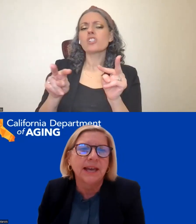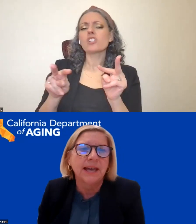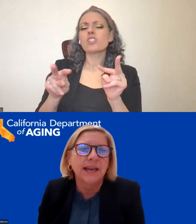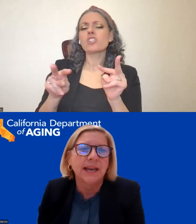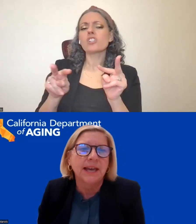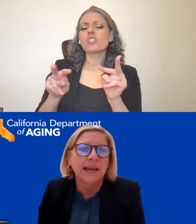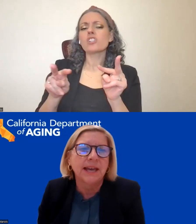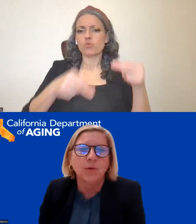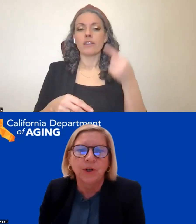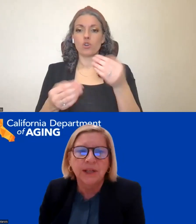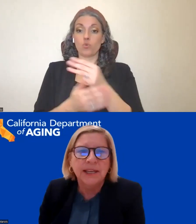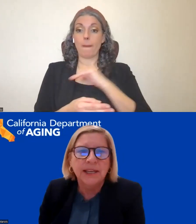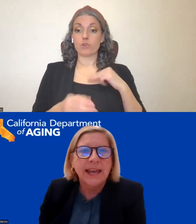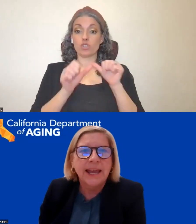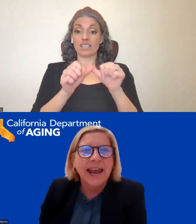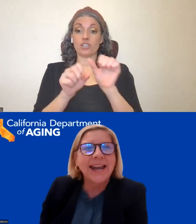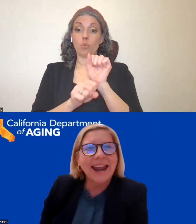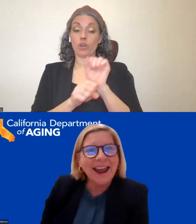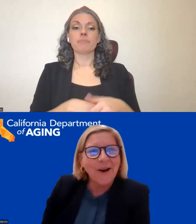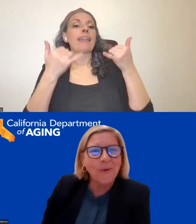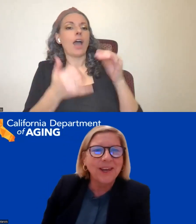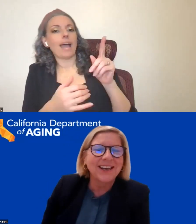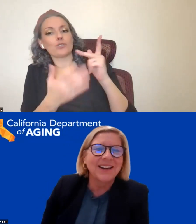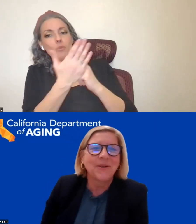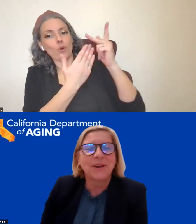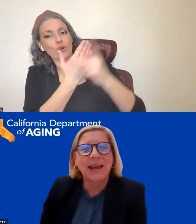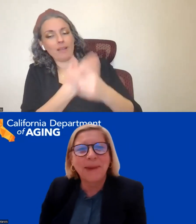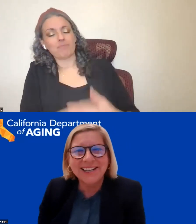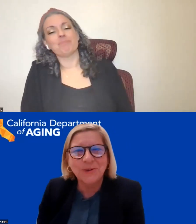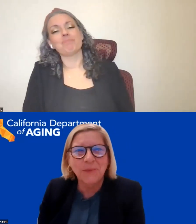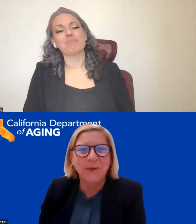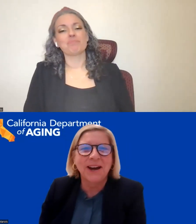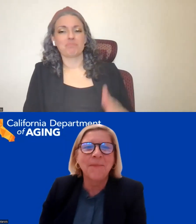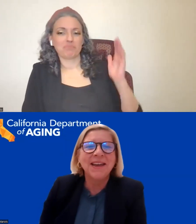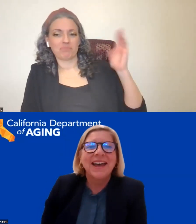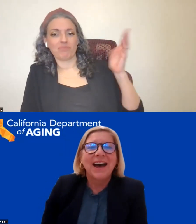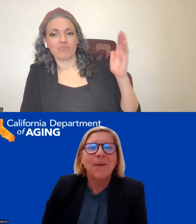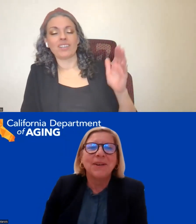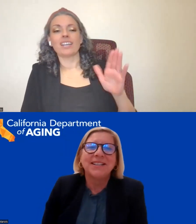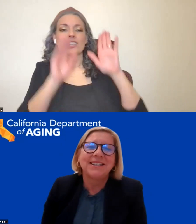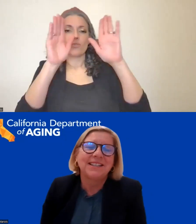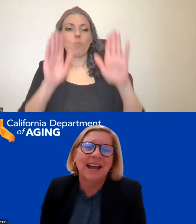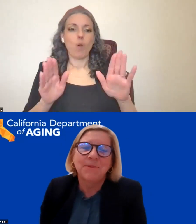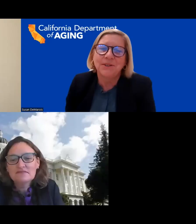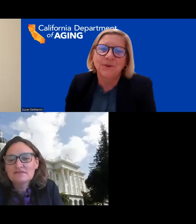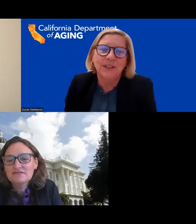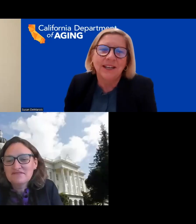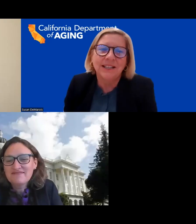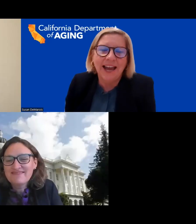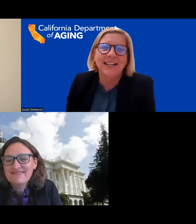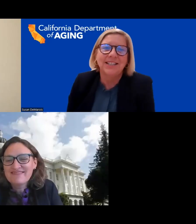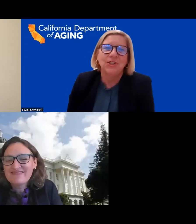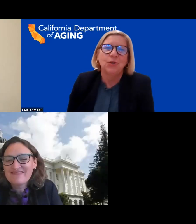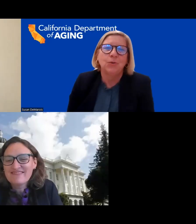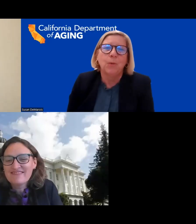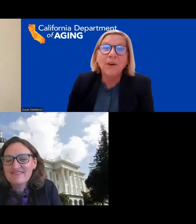coming year to continue the work. And now we can get back to our program. It's absolutely a